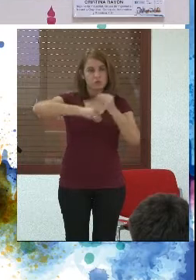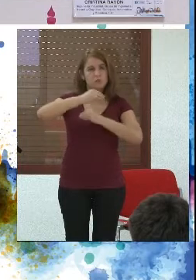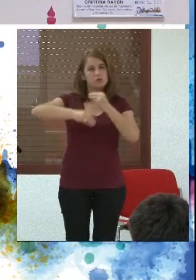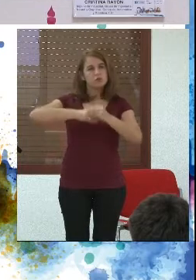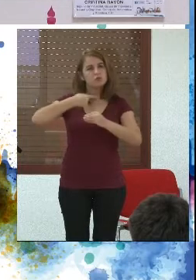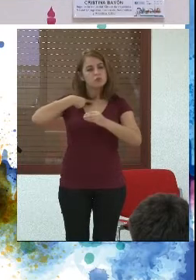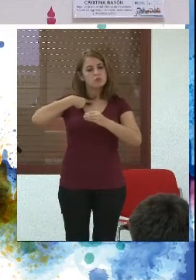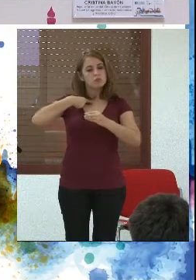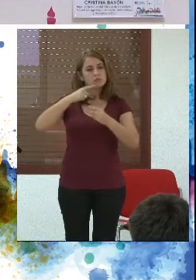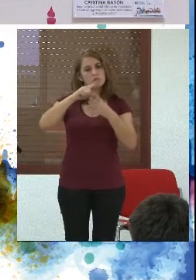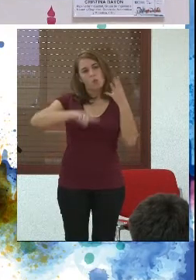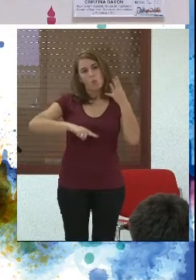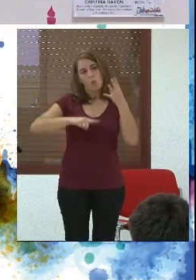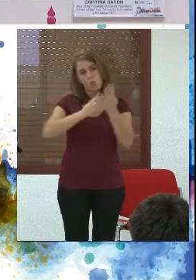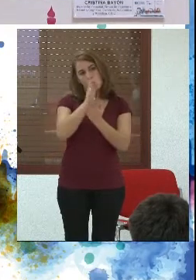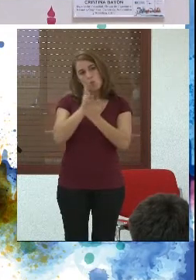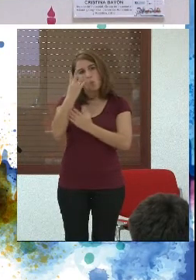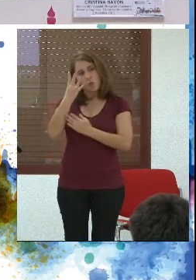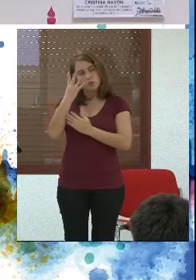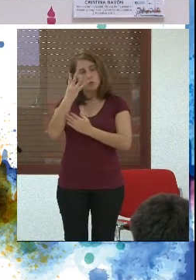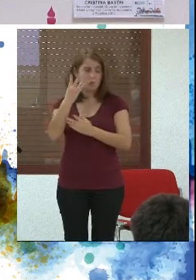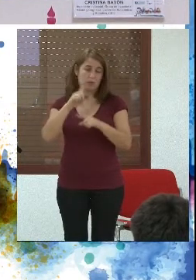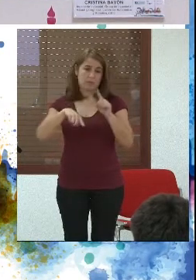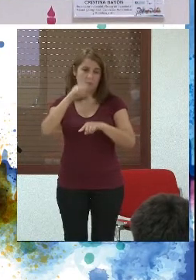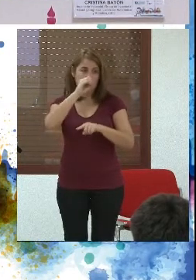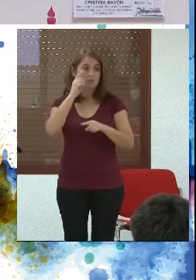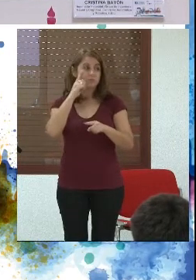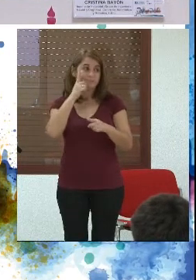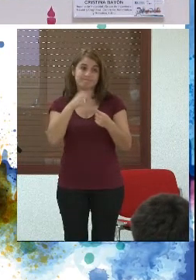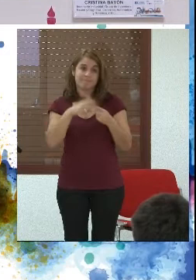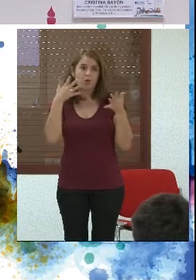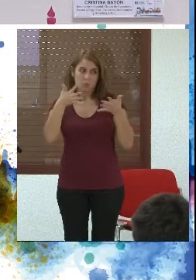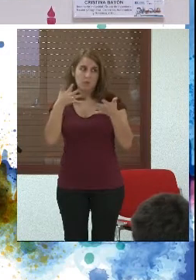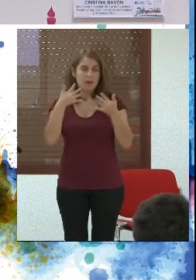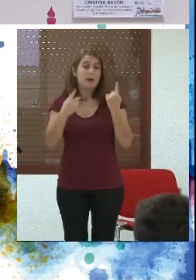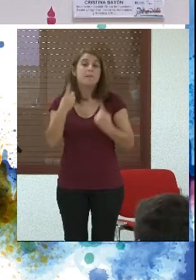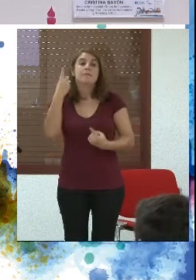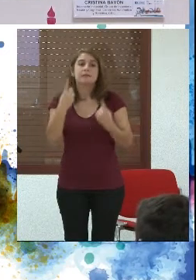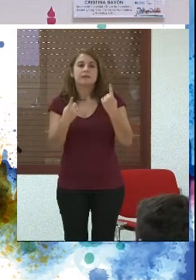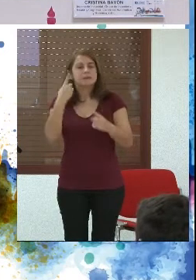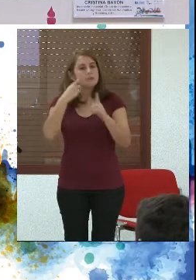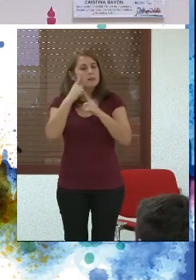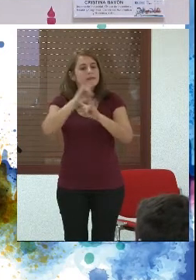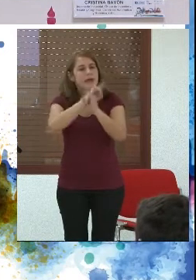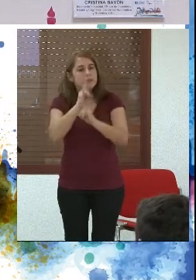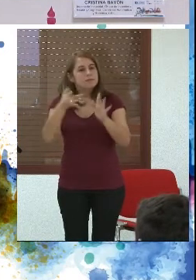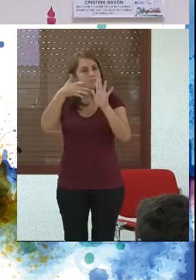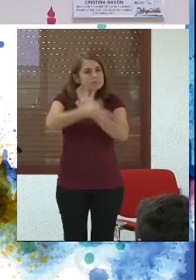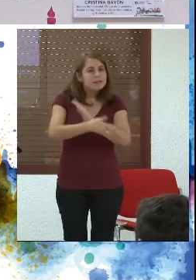use using 4 different perspectives, which is recommended in some cases